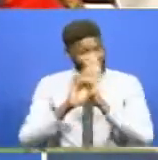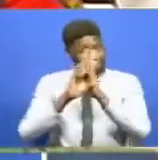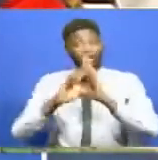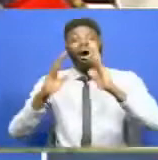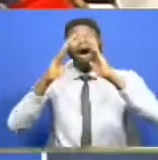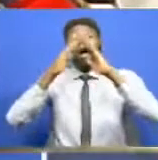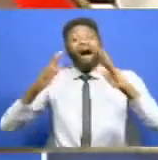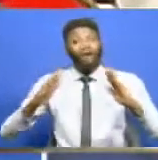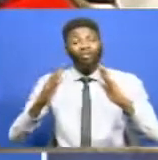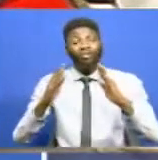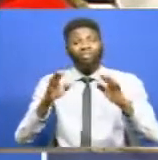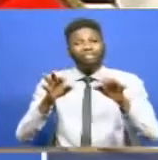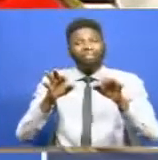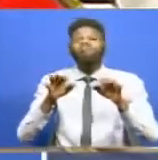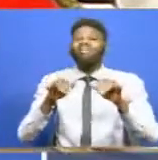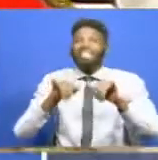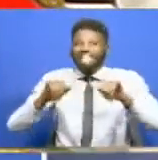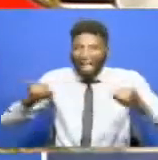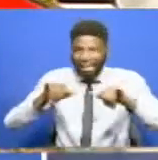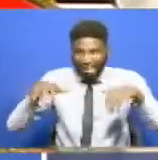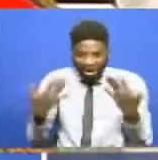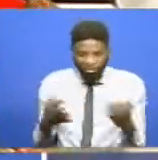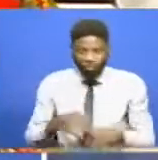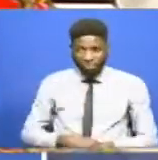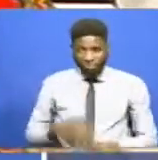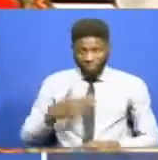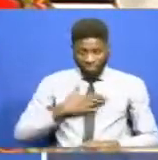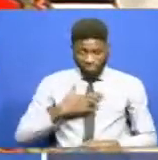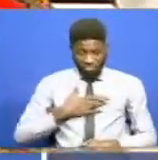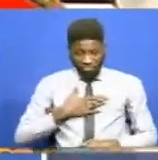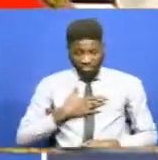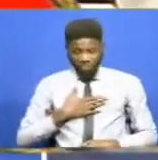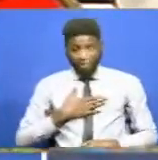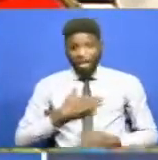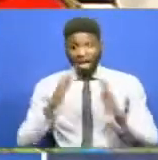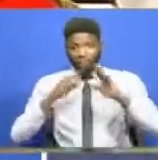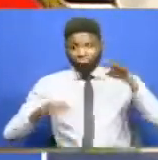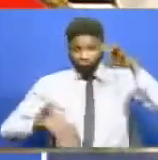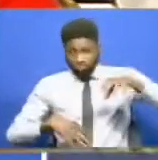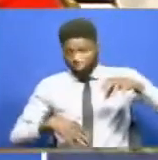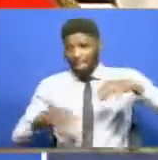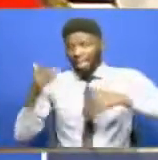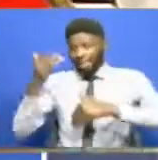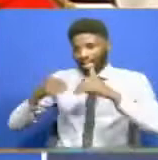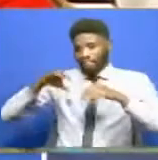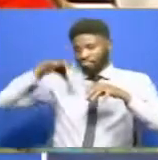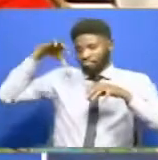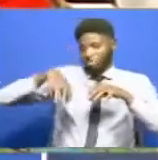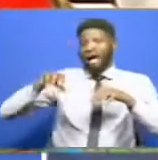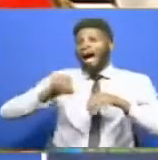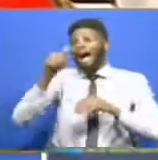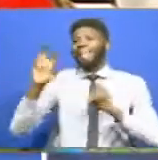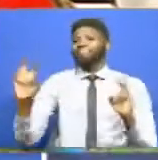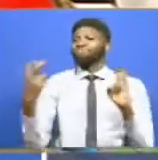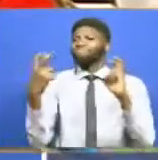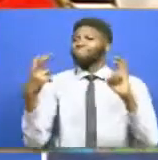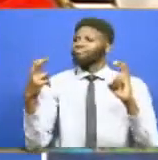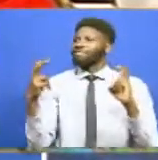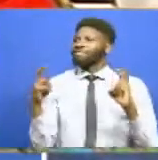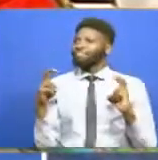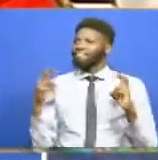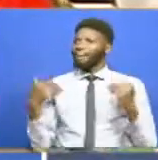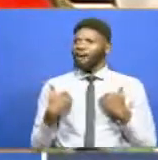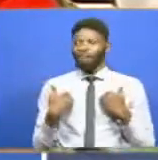houses, this is my house, my neighbor's house is just next year, and the other neighbor, we are facing each other. So